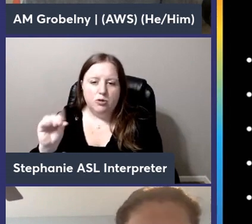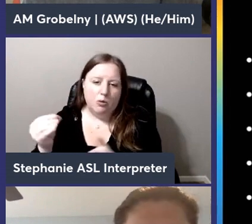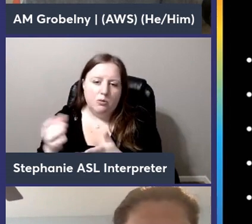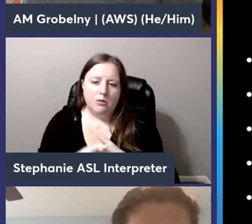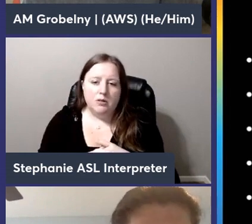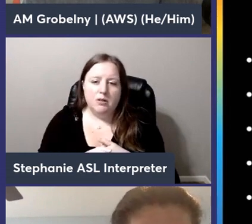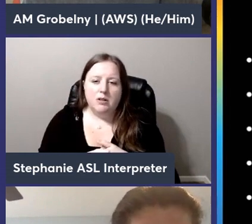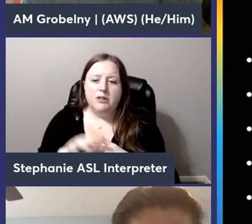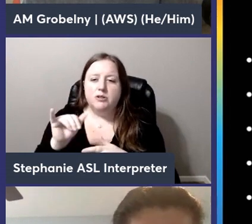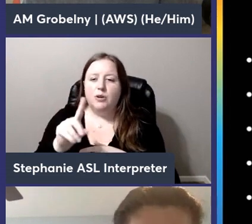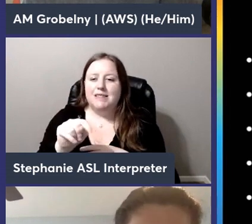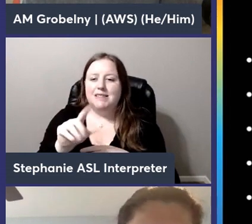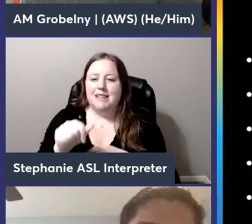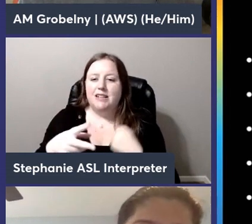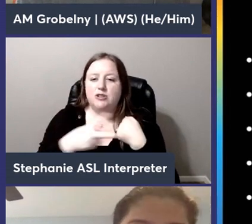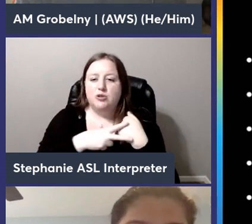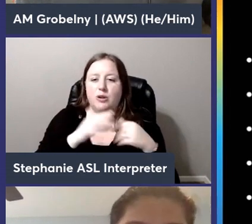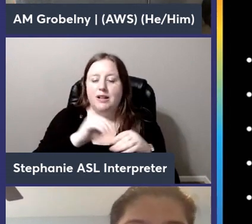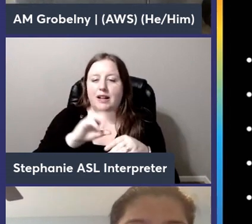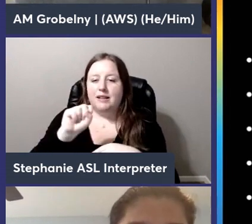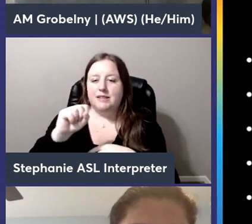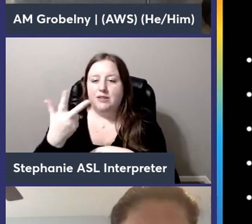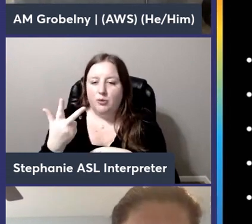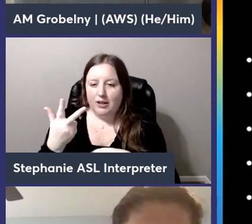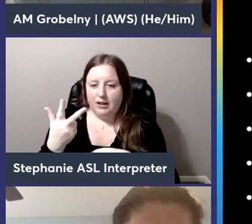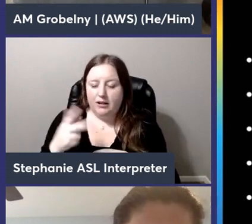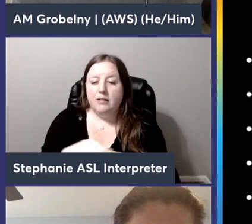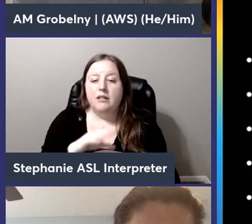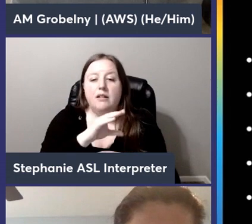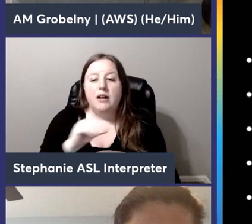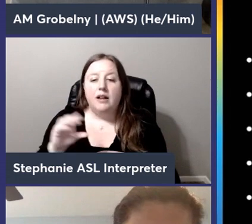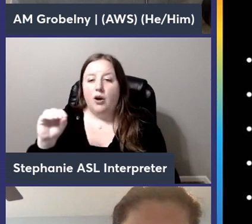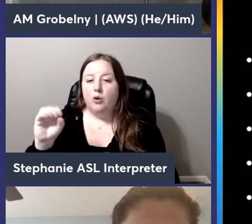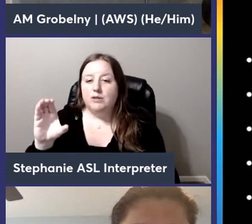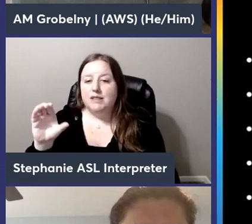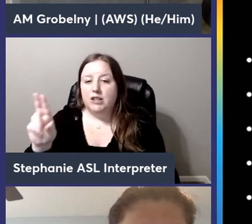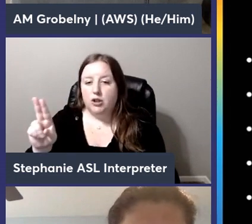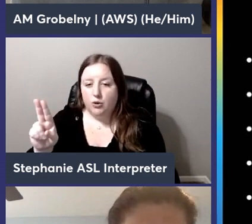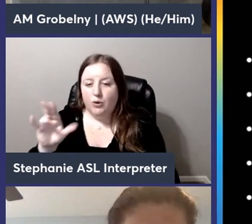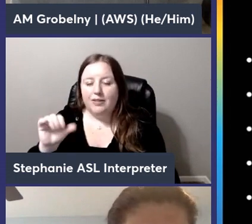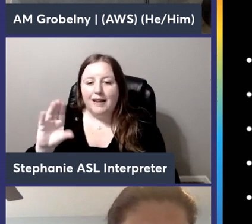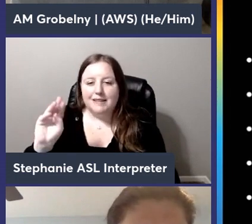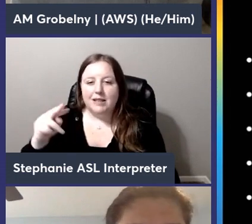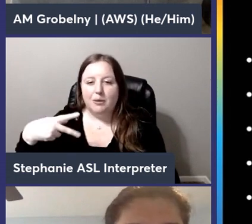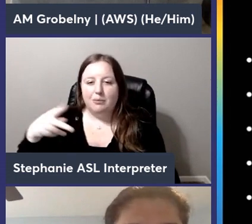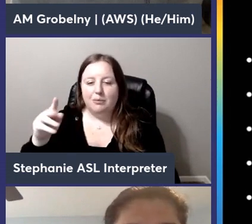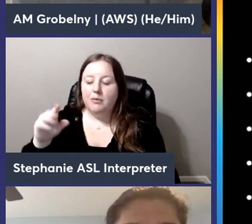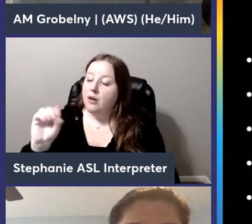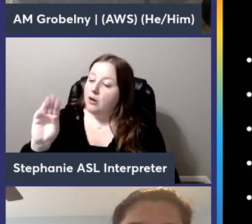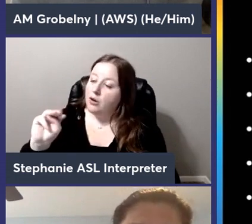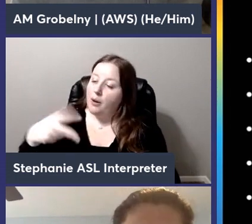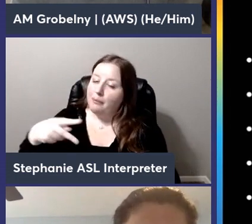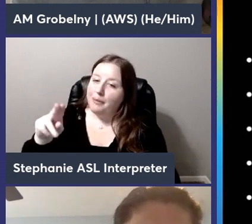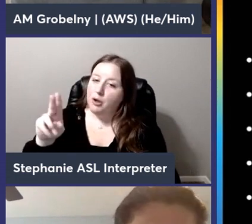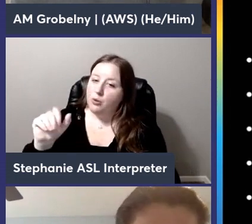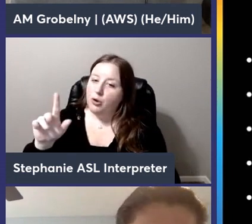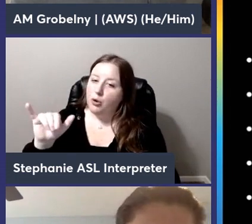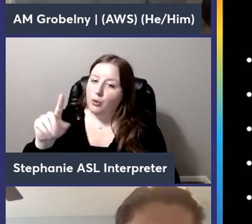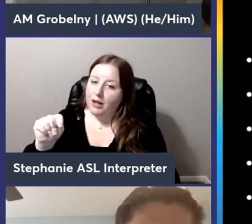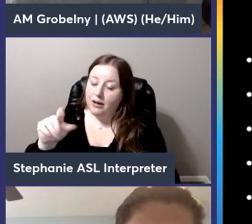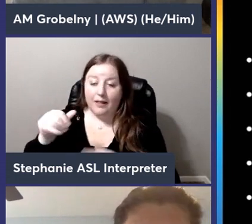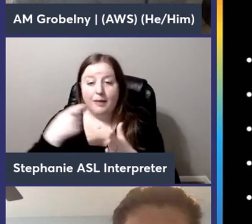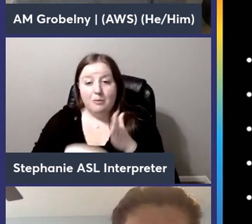So it's the data stored in S3 as well as the OCU, which is the compute units. The OCU